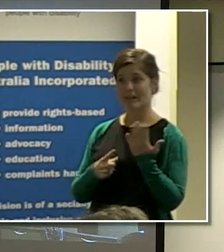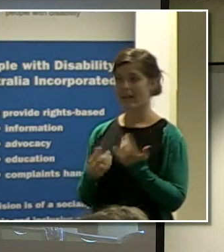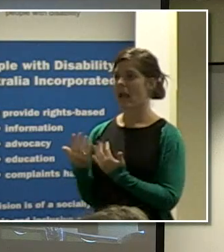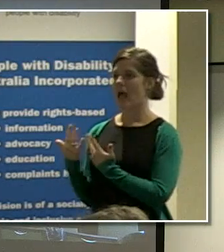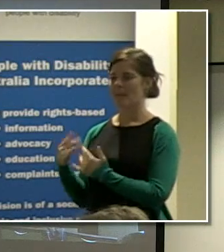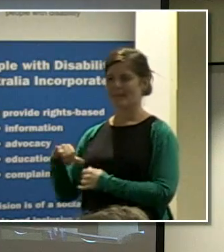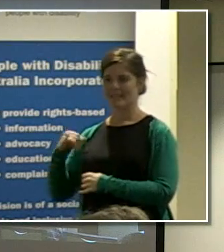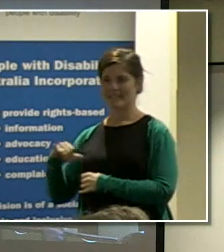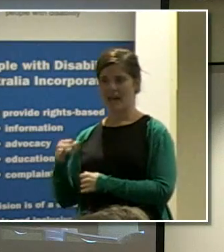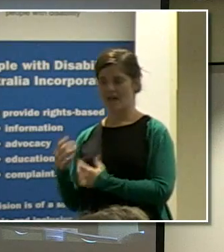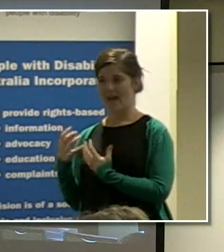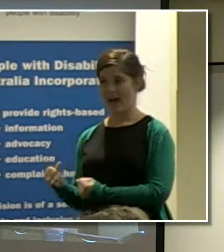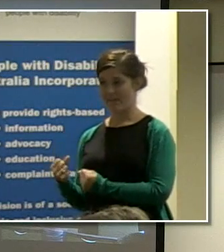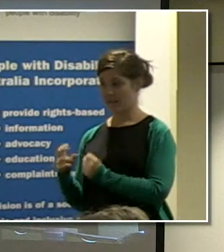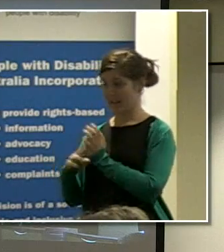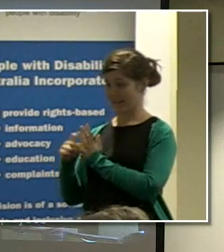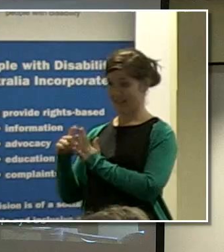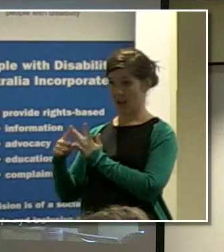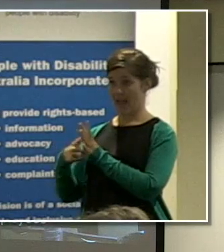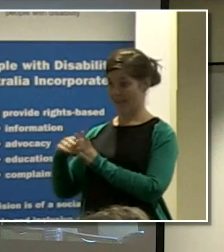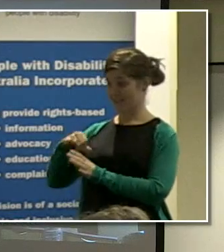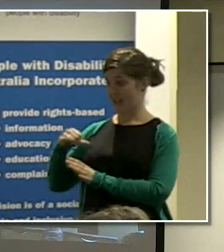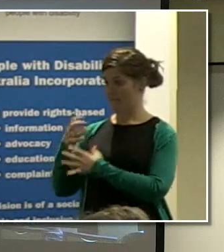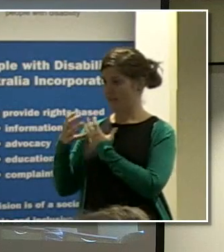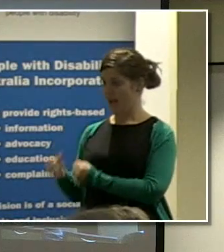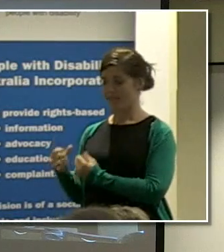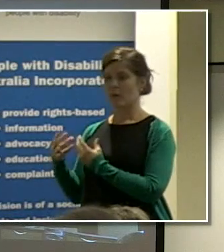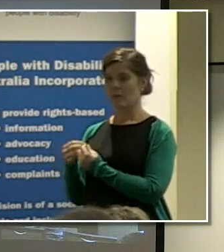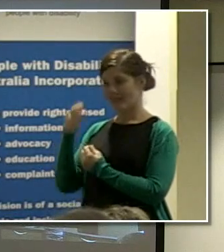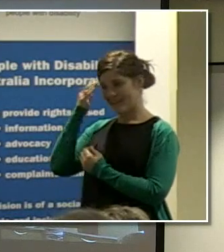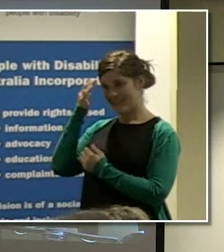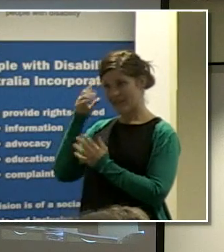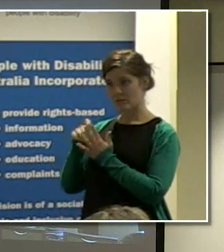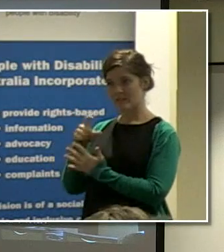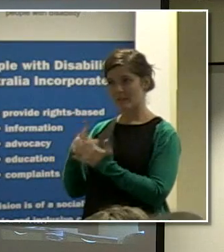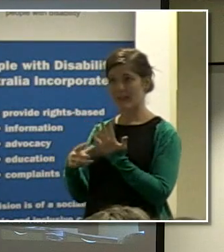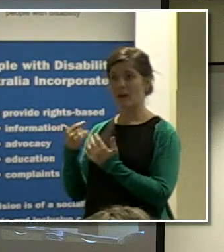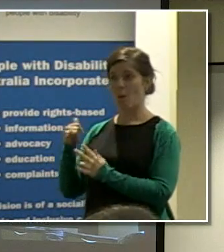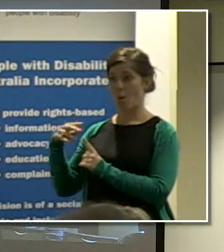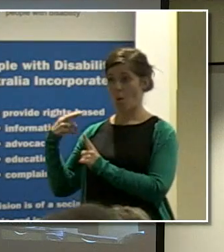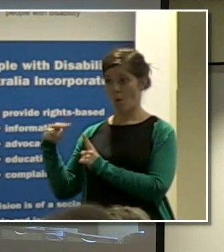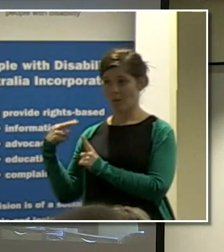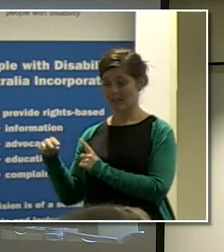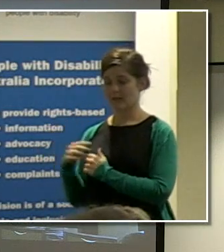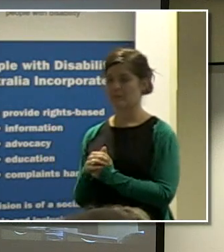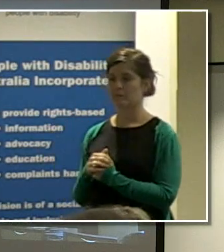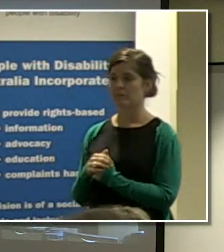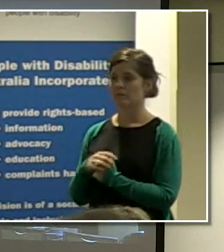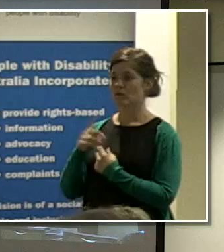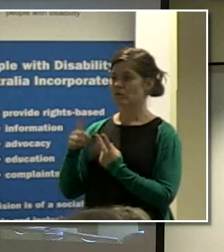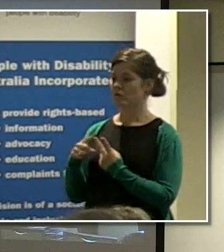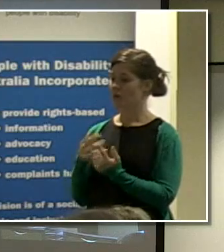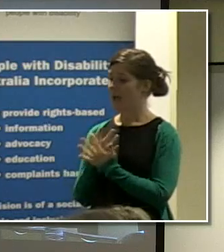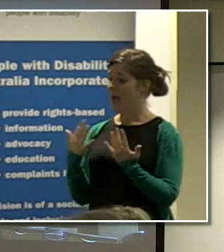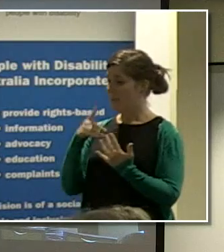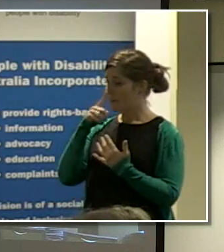are employees of the NDIA with those disability types? The second is how many people with disability are working in the top rungs